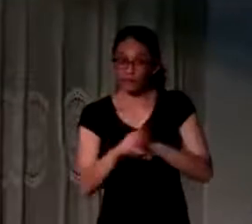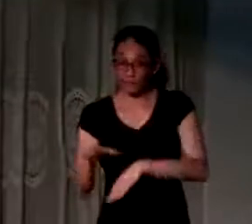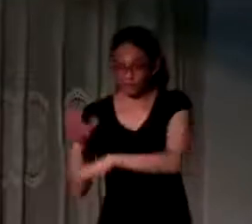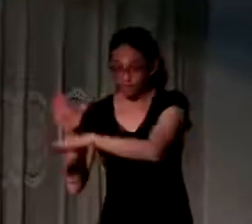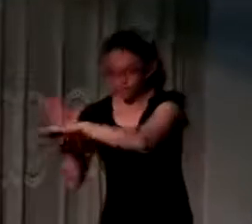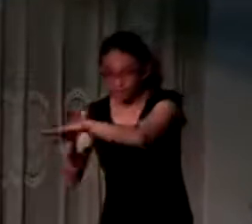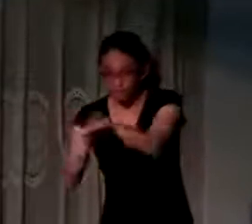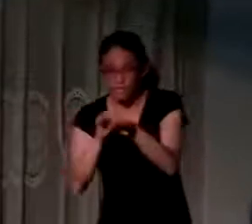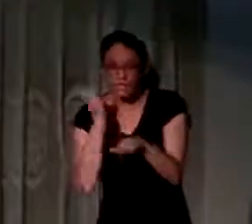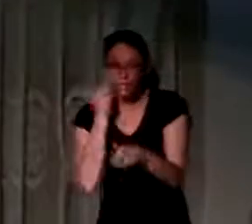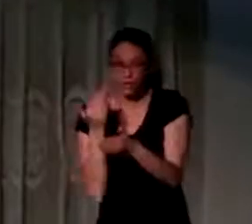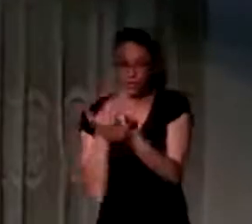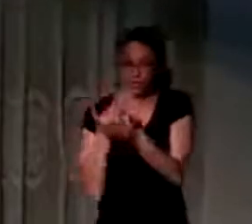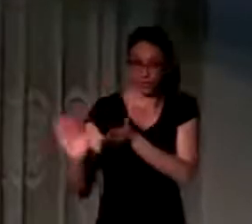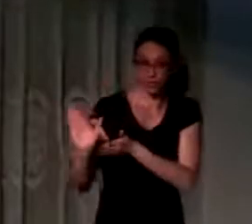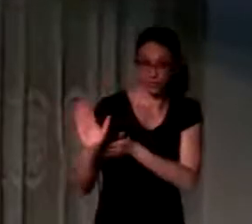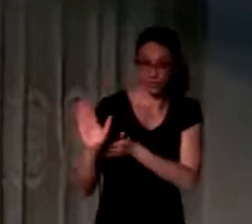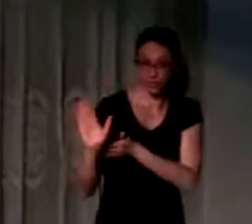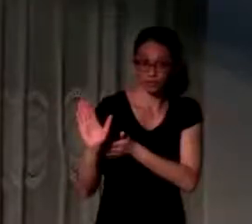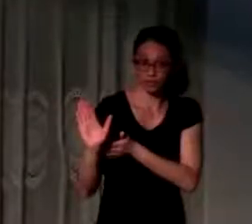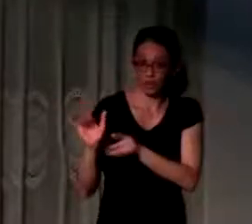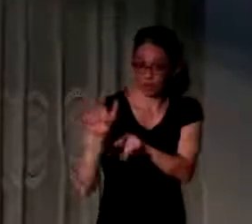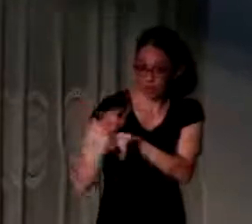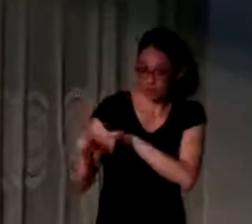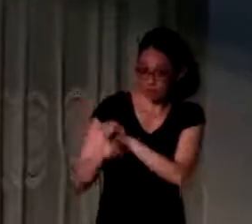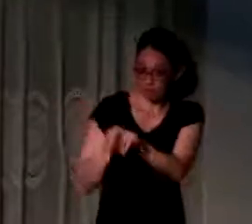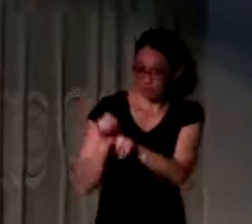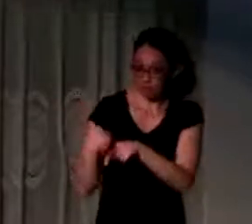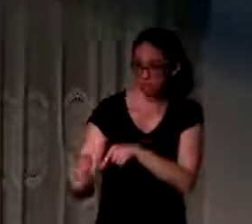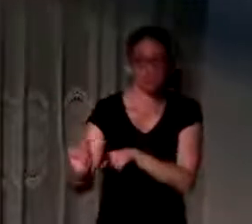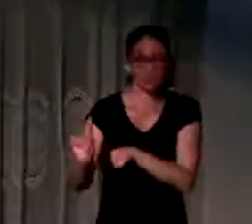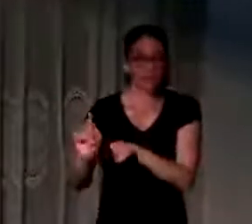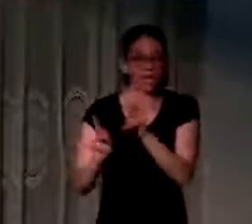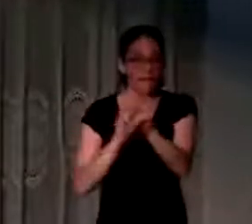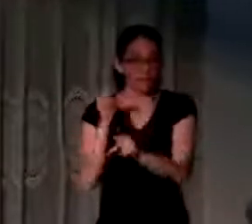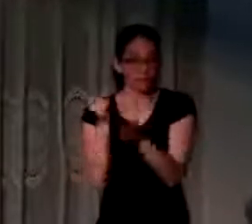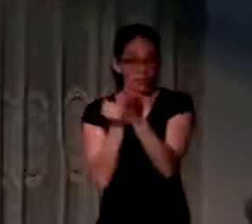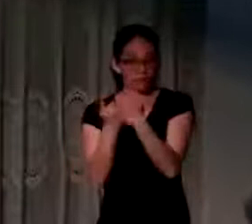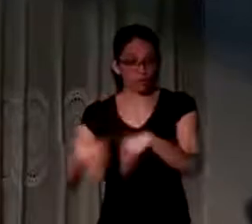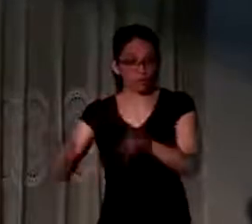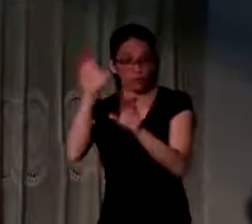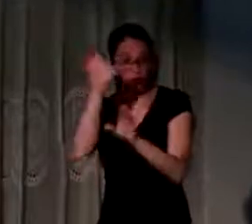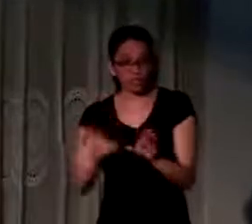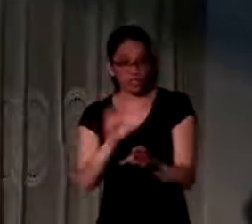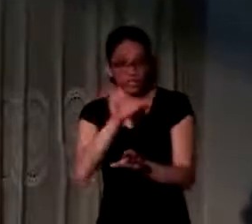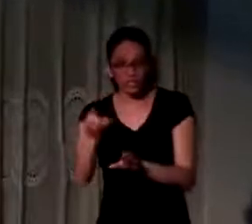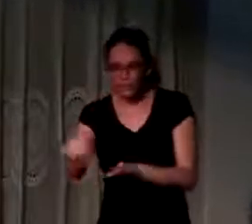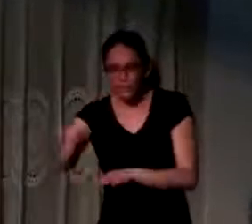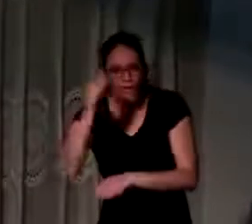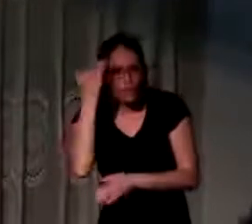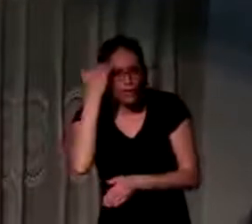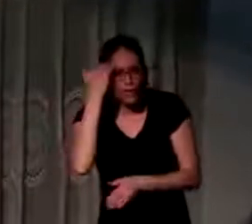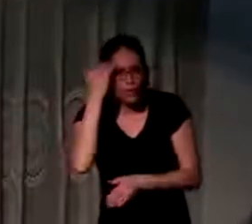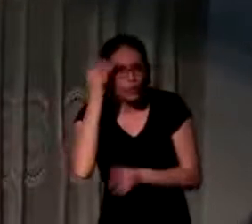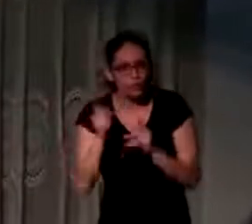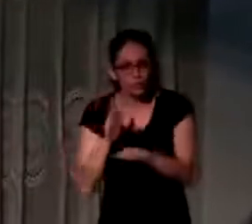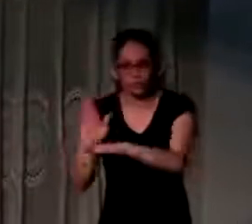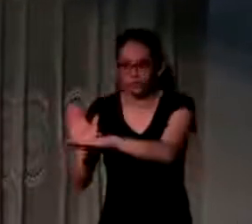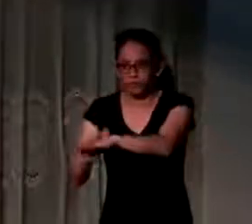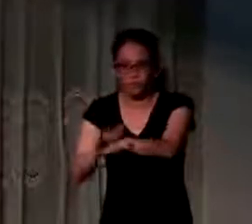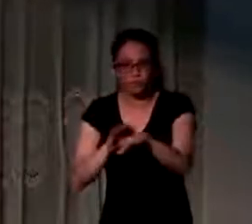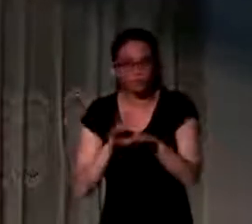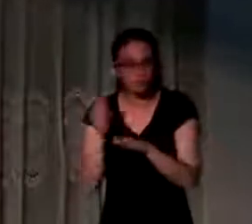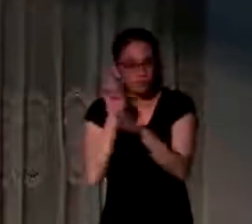who insulted him, to those who crucified him, and to every generation from that point